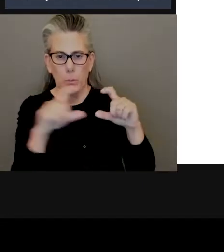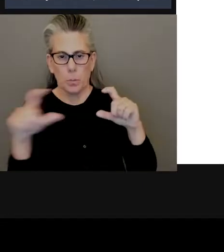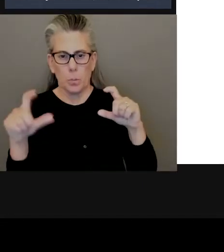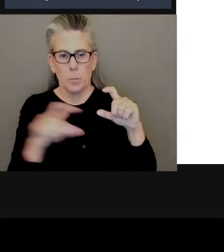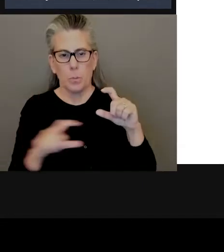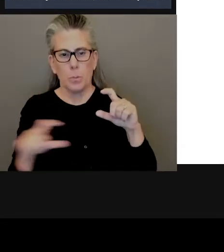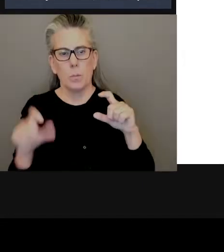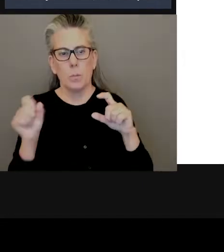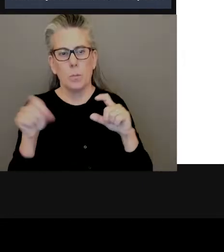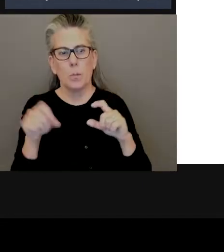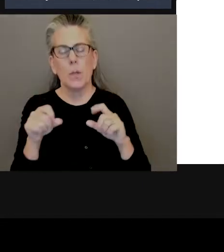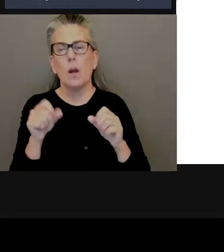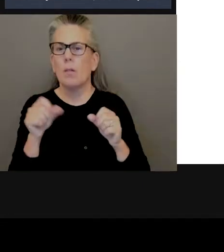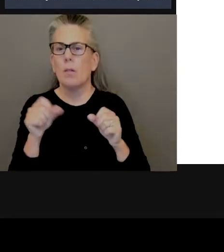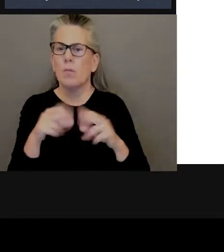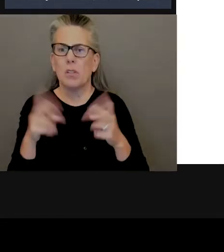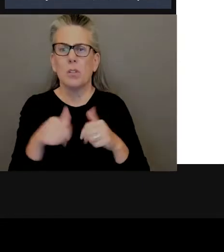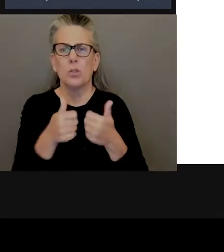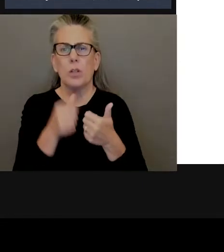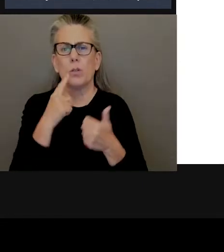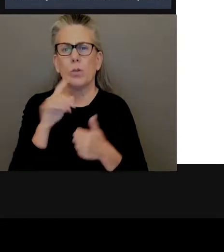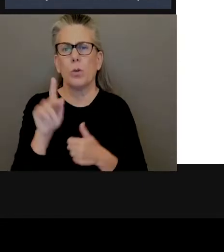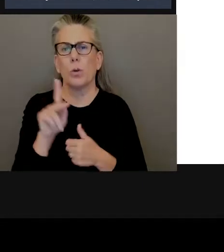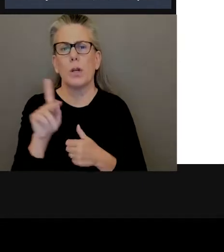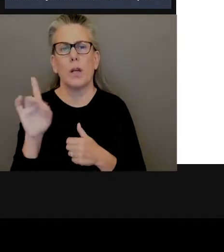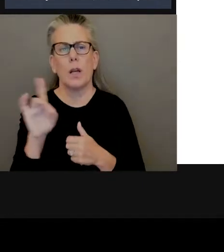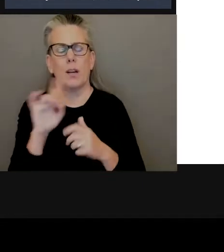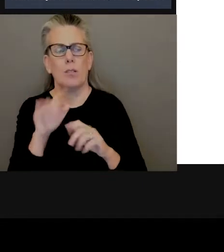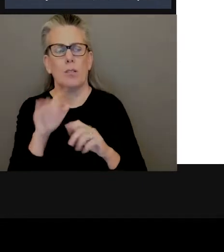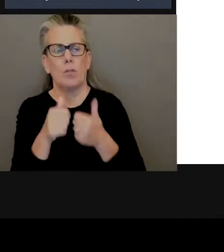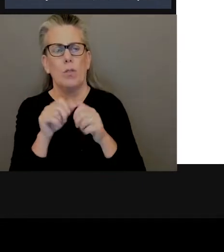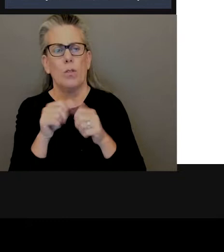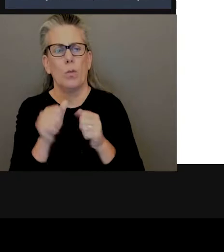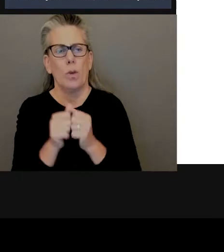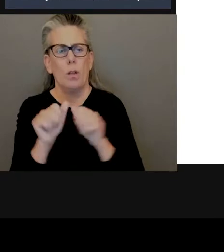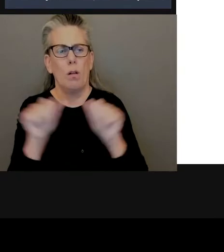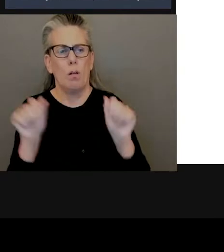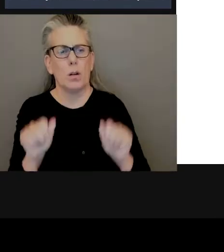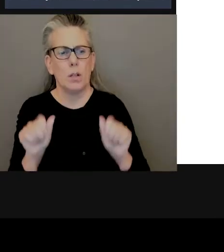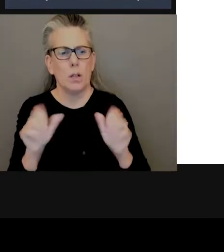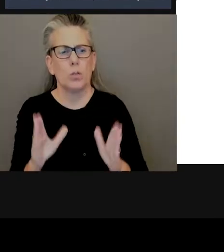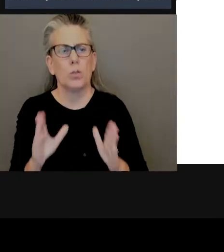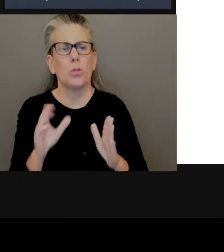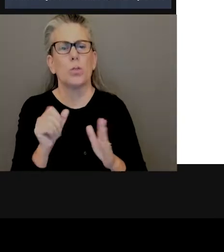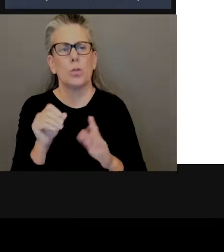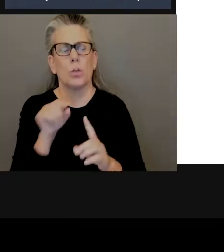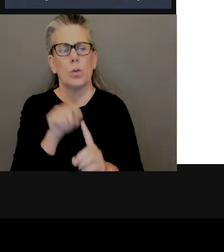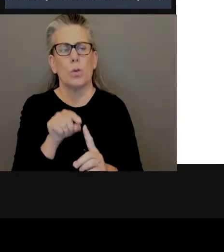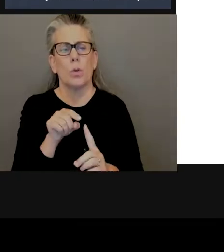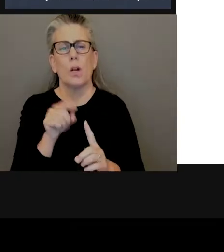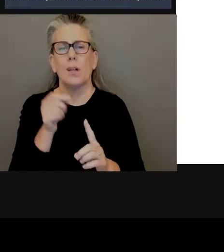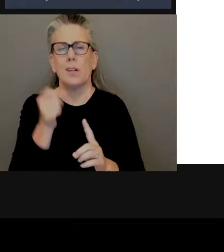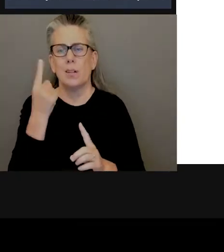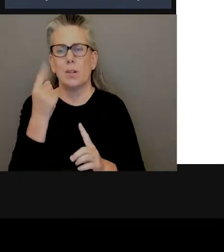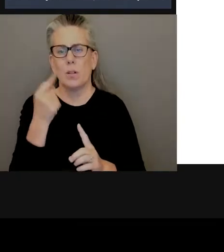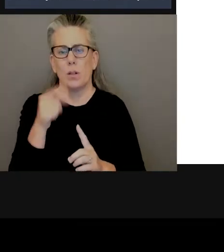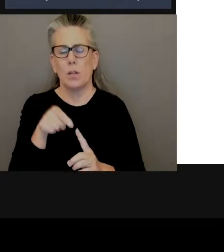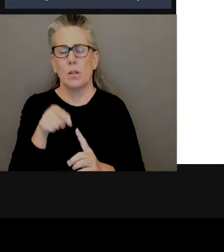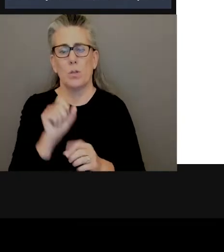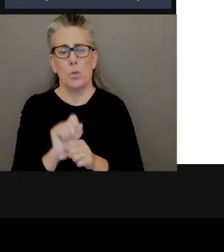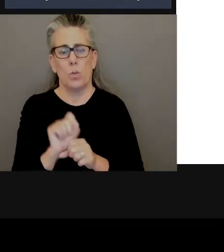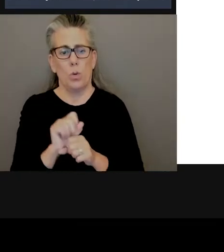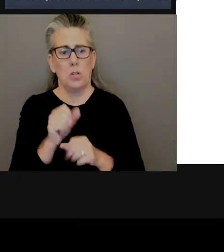highly available Kubeflow control plane design architecture with a persistent state, especially in the instances of worker node failure.